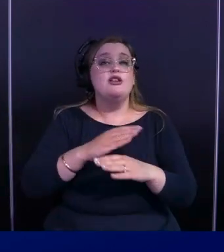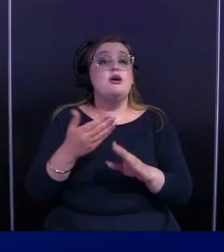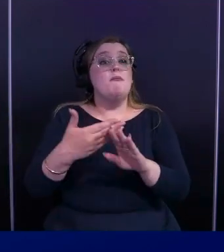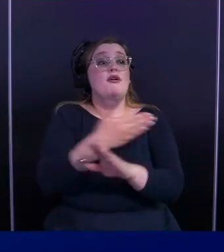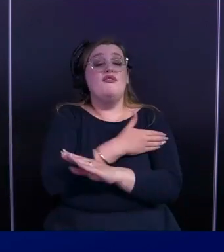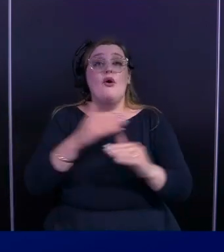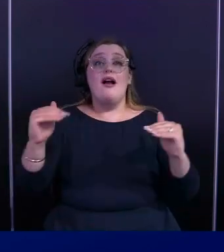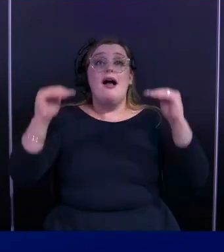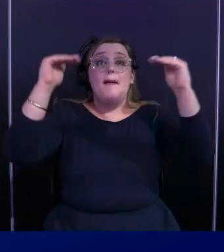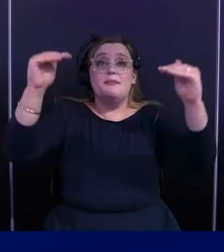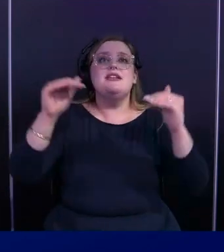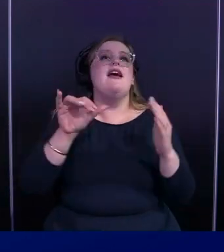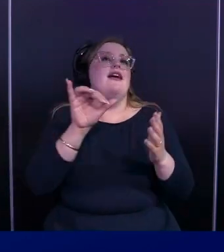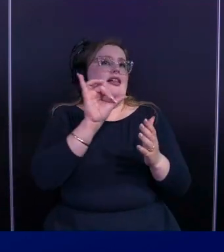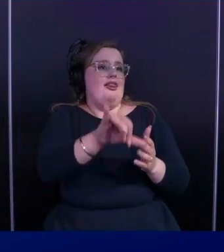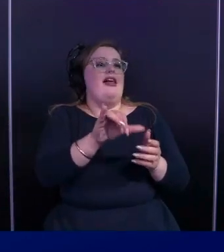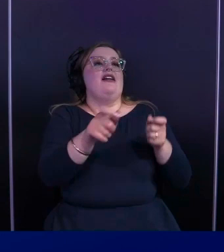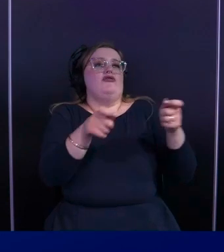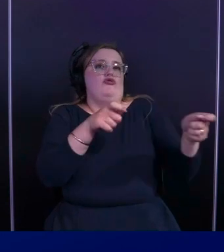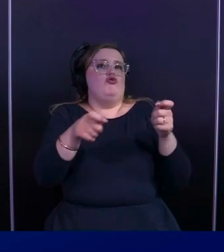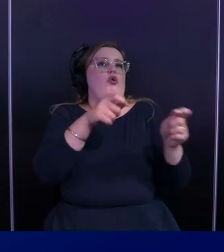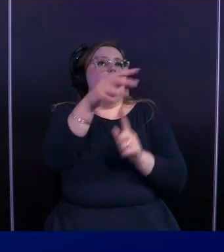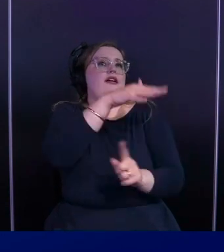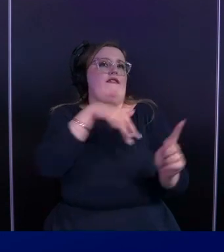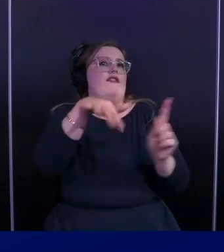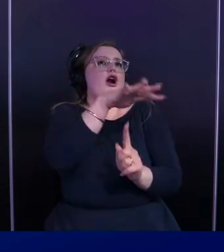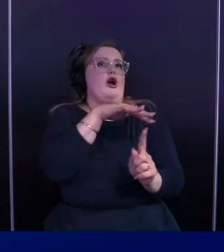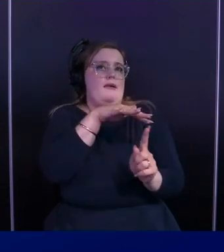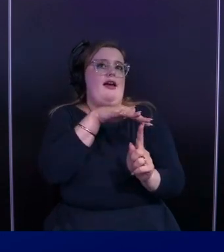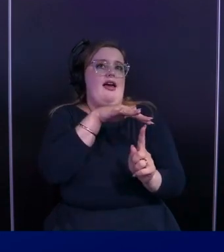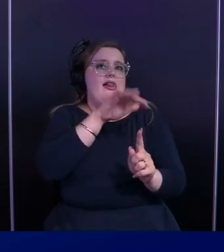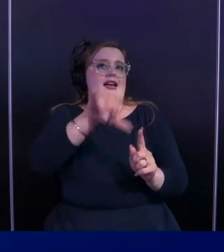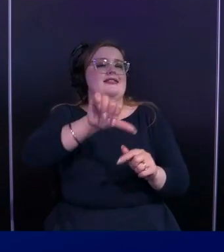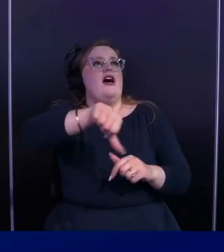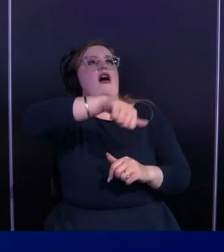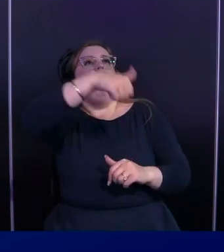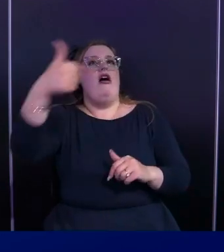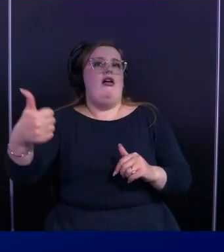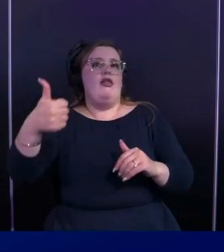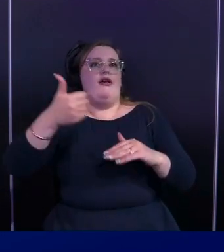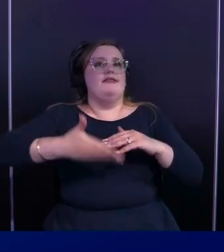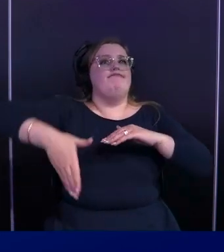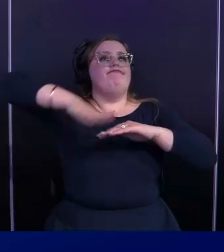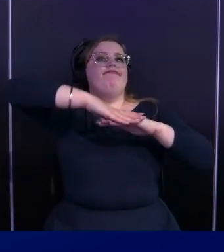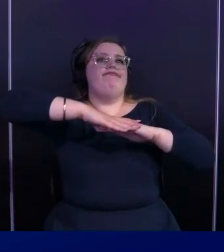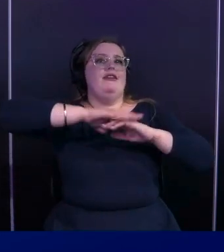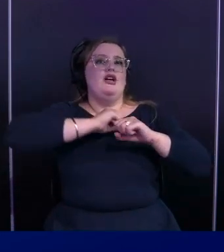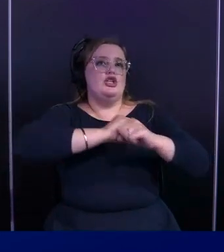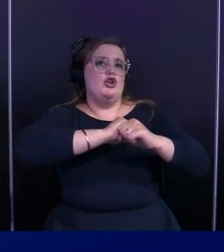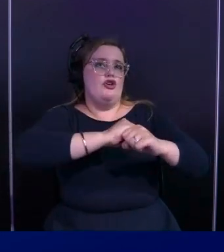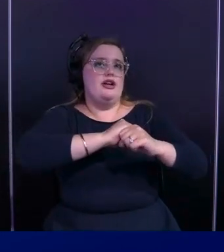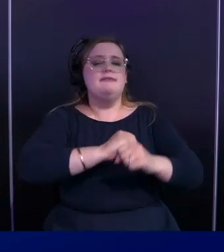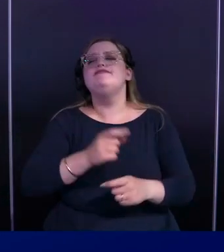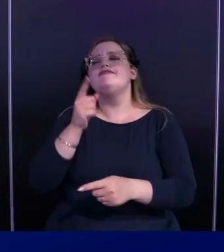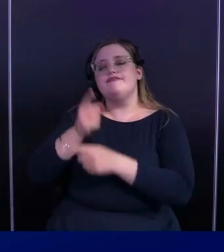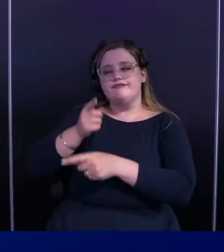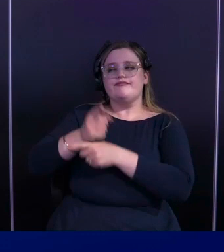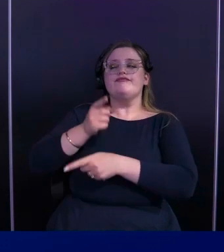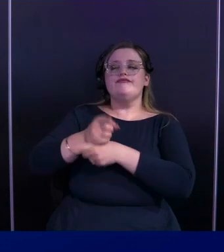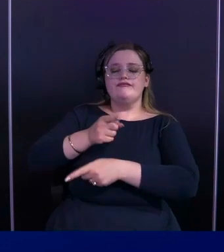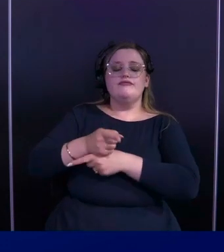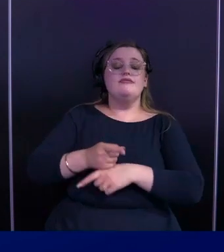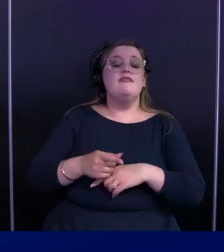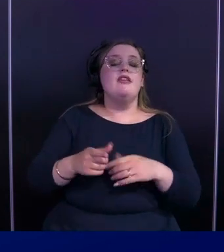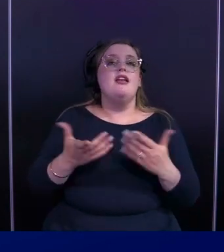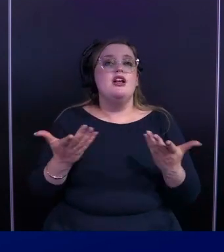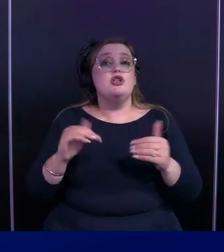is a controlled environment as well, another level of security that exists. That's right. Customers, so the way the Nitro system is built, there's actually physical